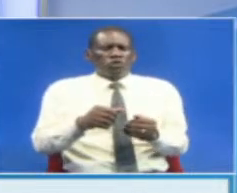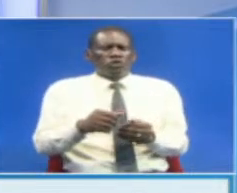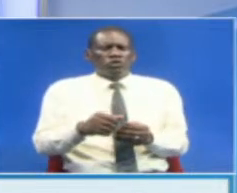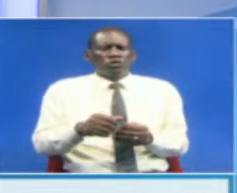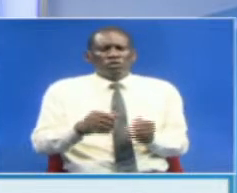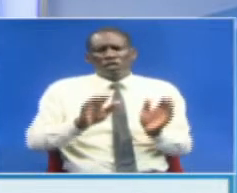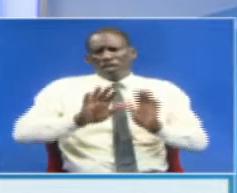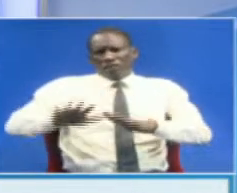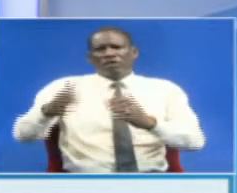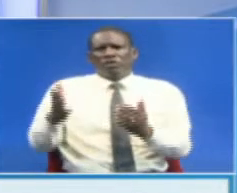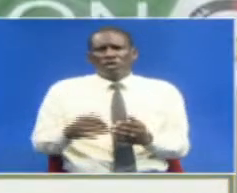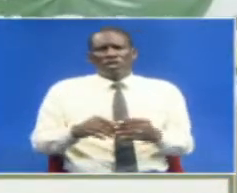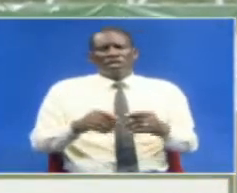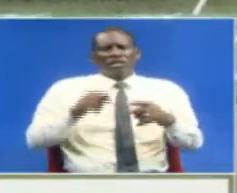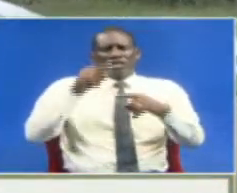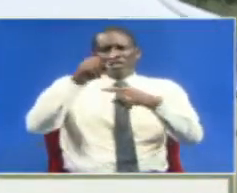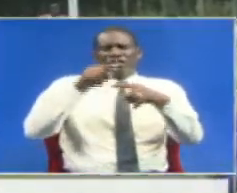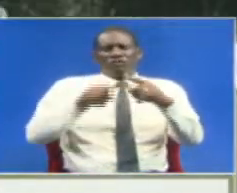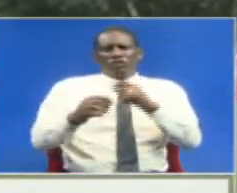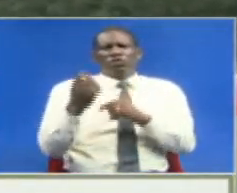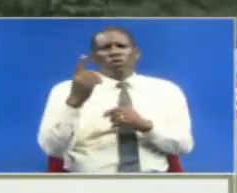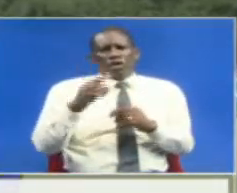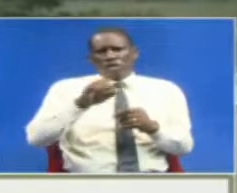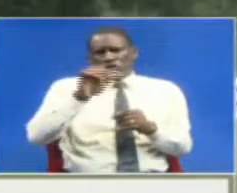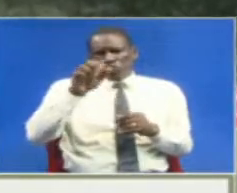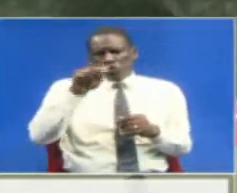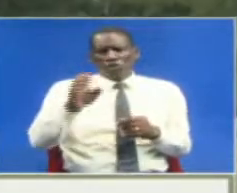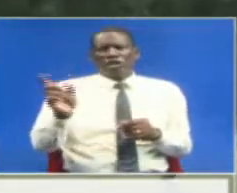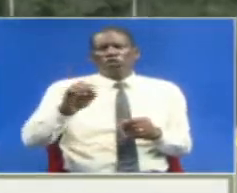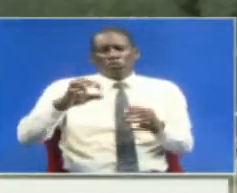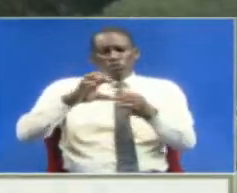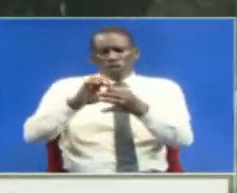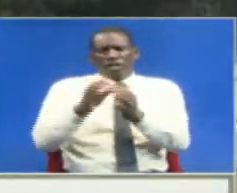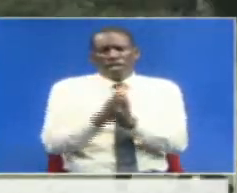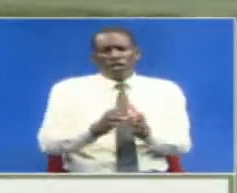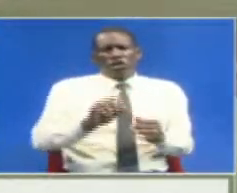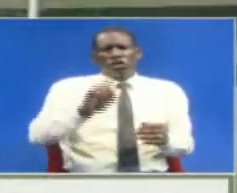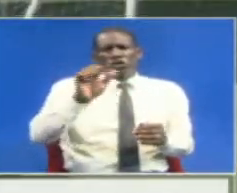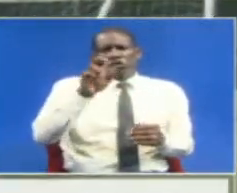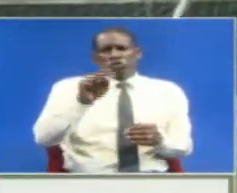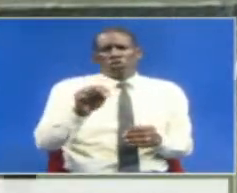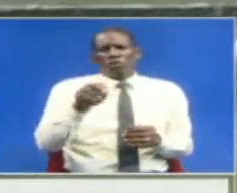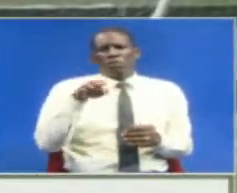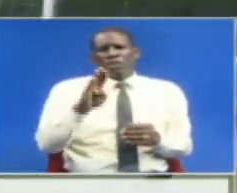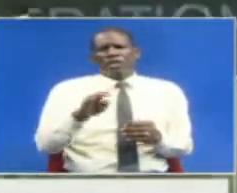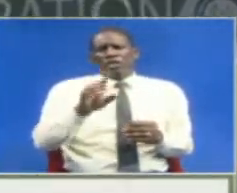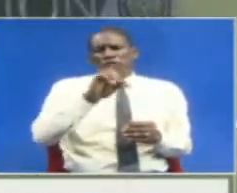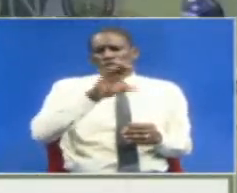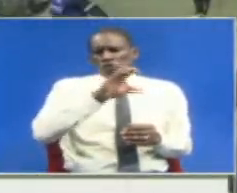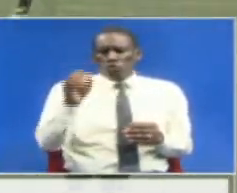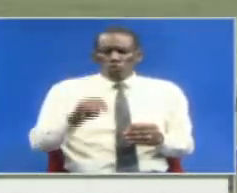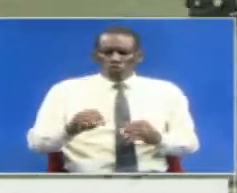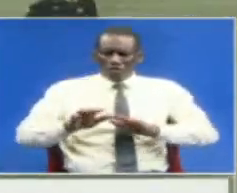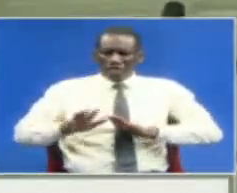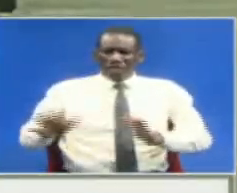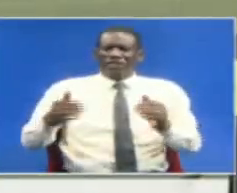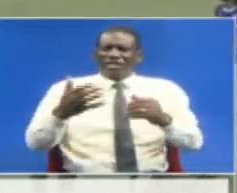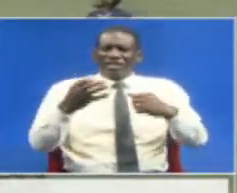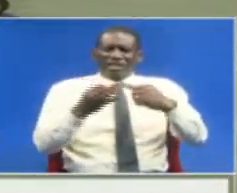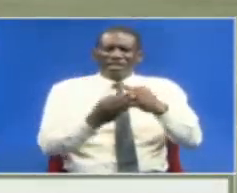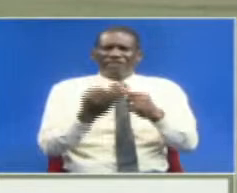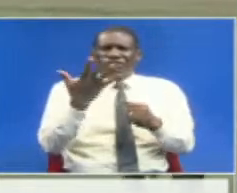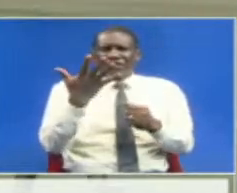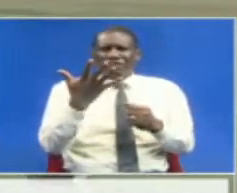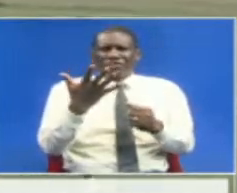pitting the Division 1 Zone A runners-up Nairobi United and Zone B runners-up ZOO FC was abandoned in the 85th minute due to